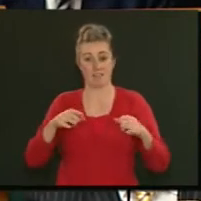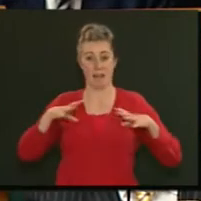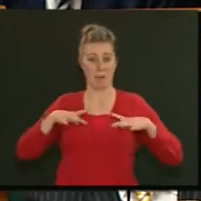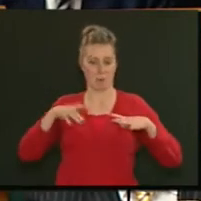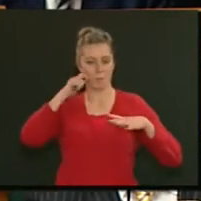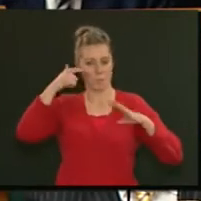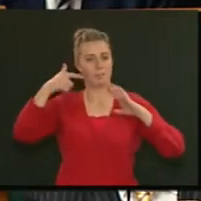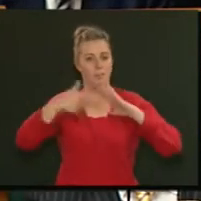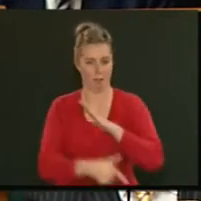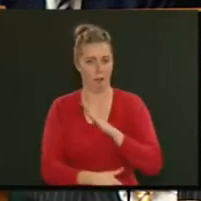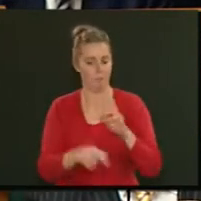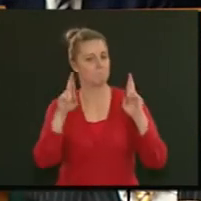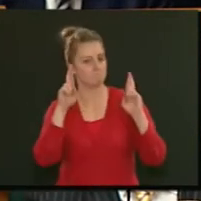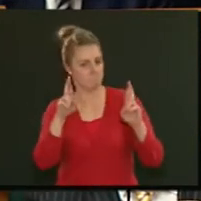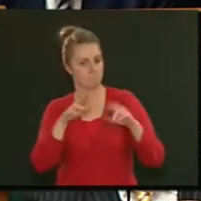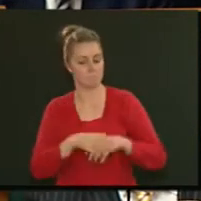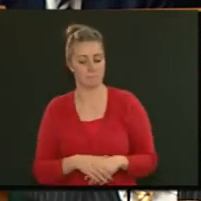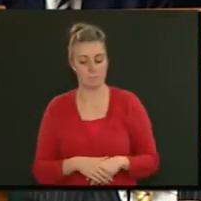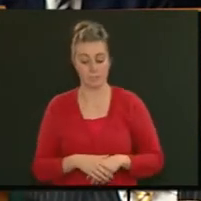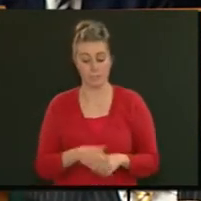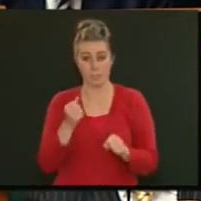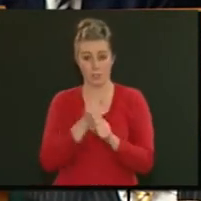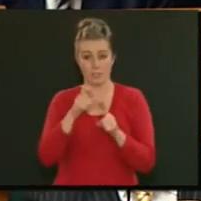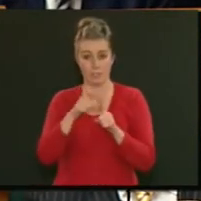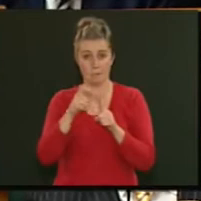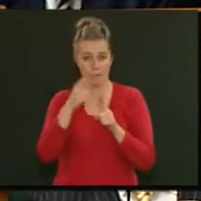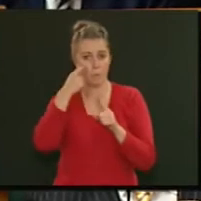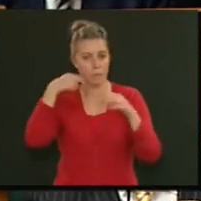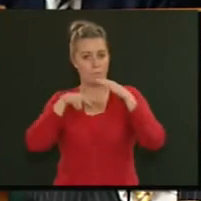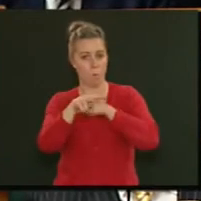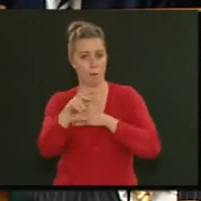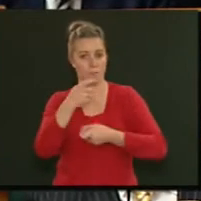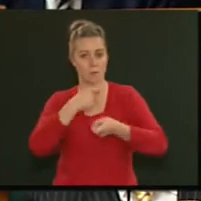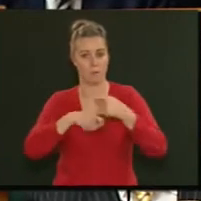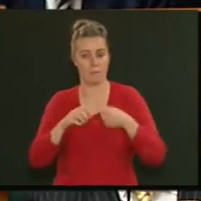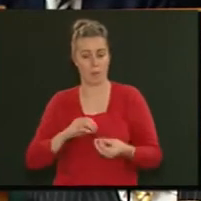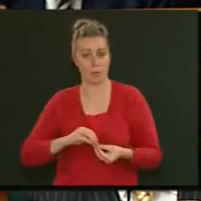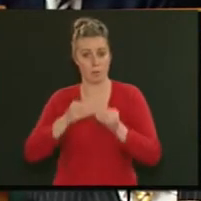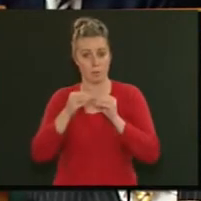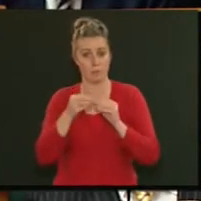decline. Nominal GDP is now forecast to be a cumulative